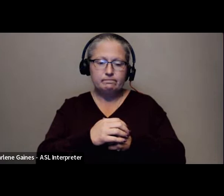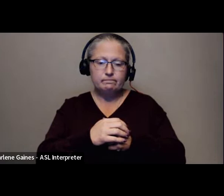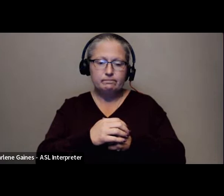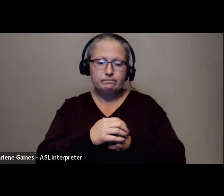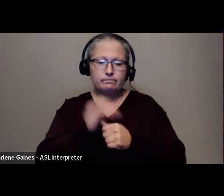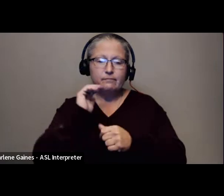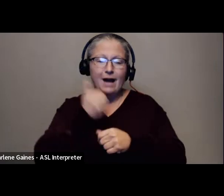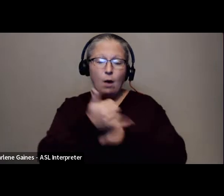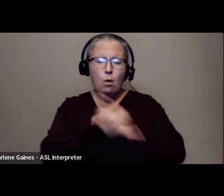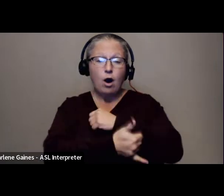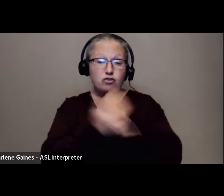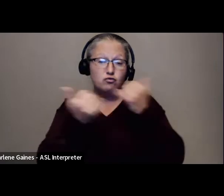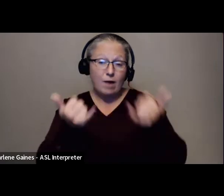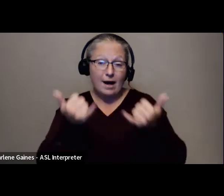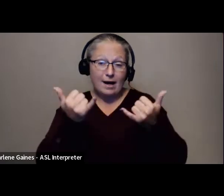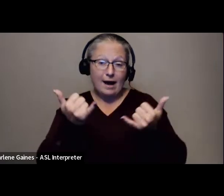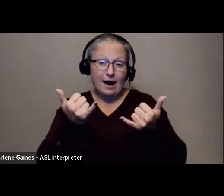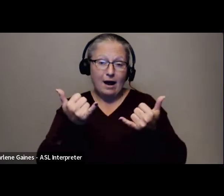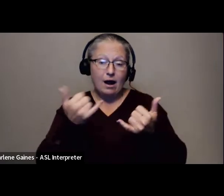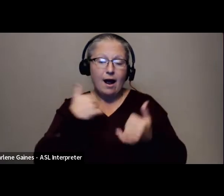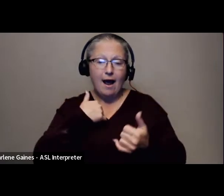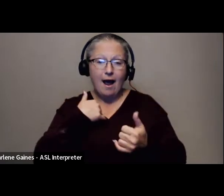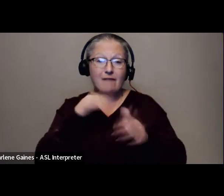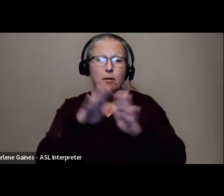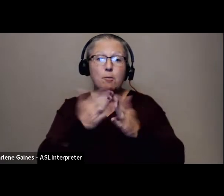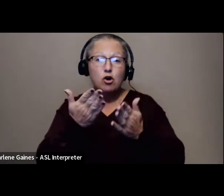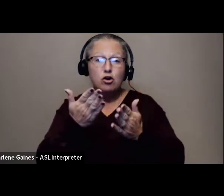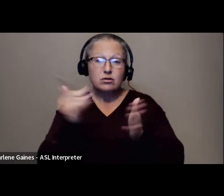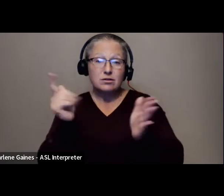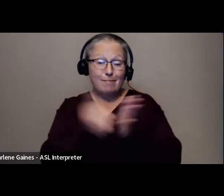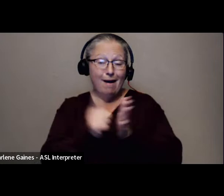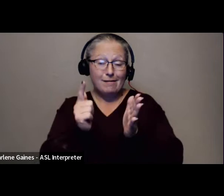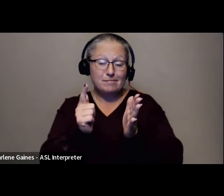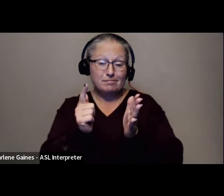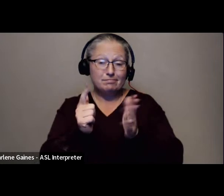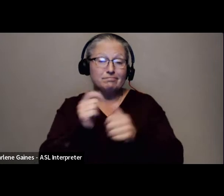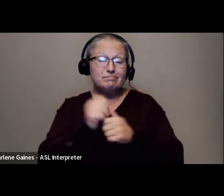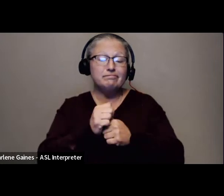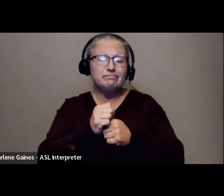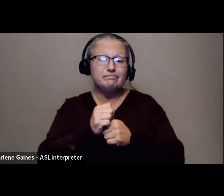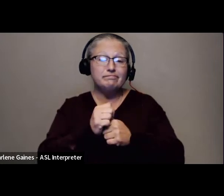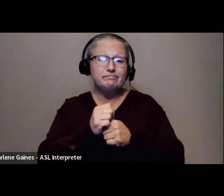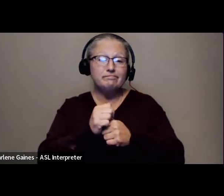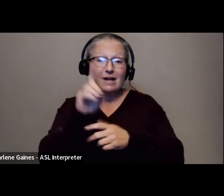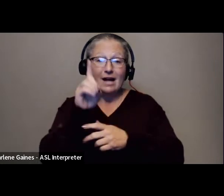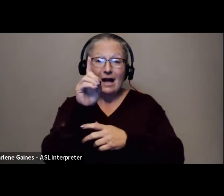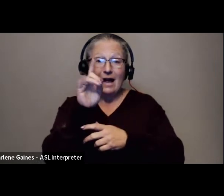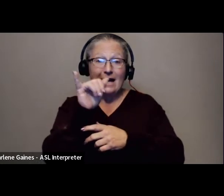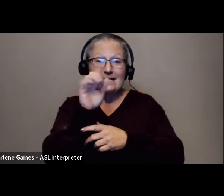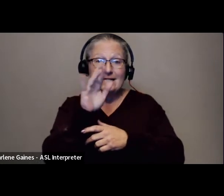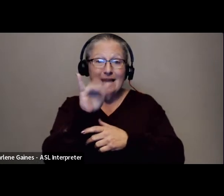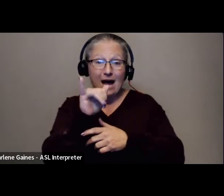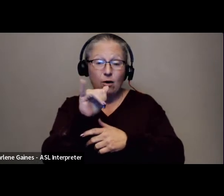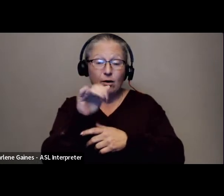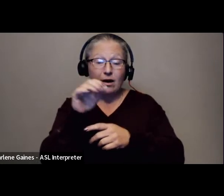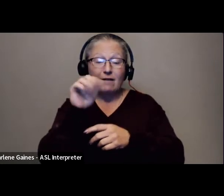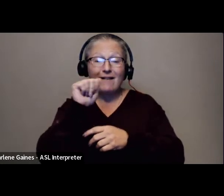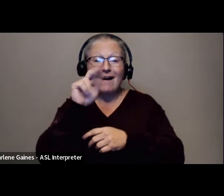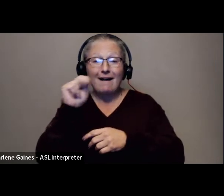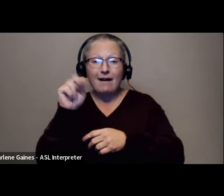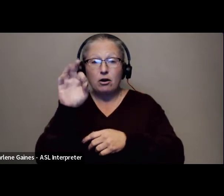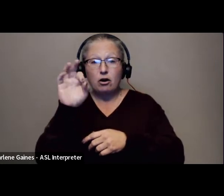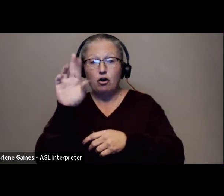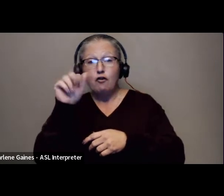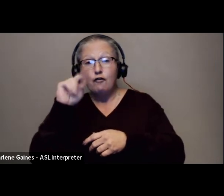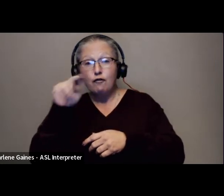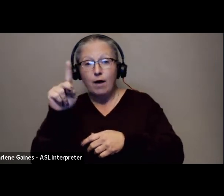In our country right now, we're having books banned. The Diary of Anne Frank is being banned, but it's